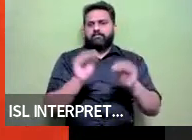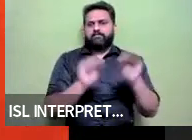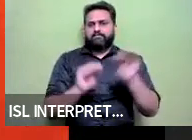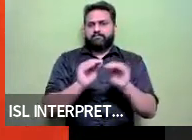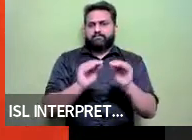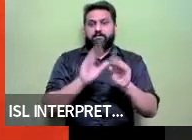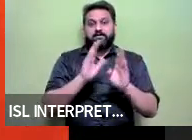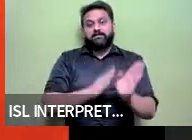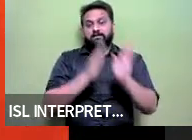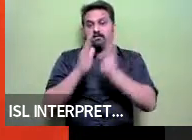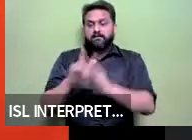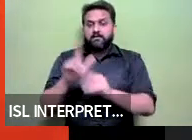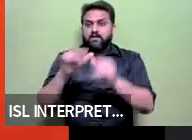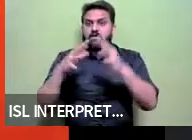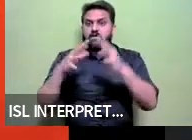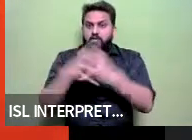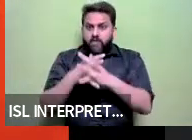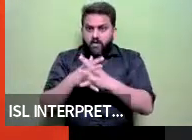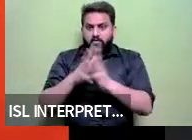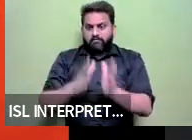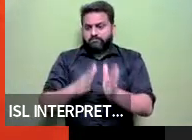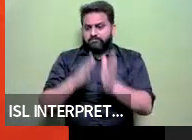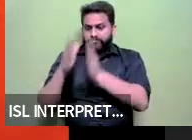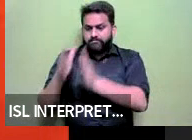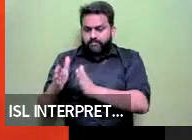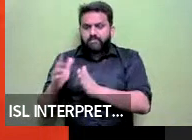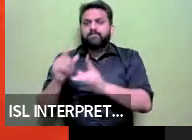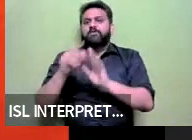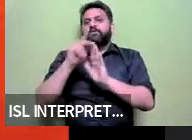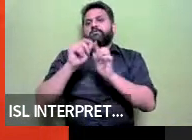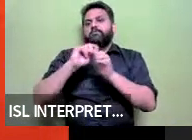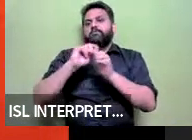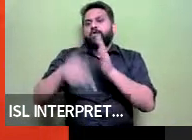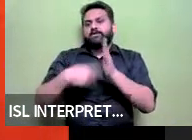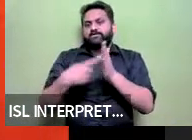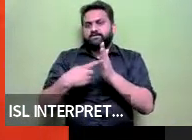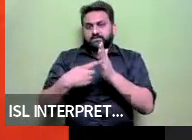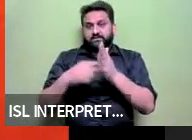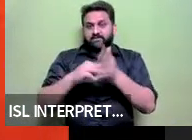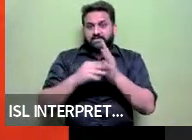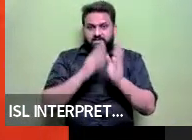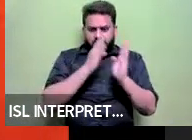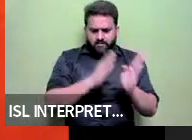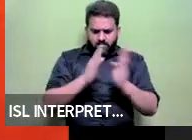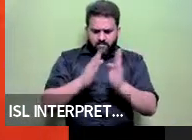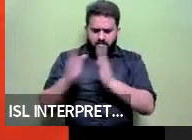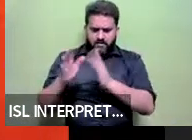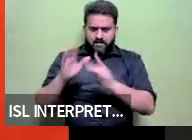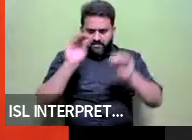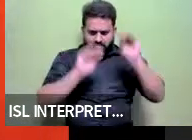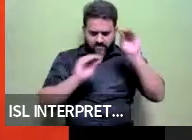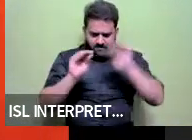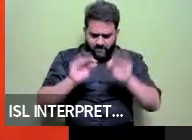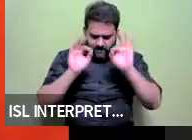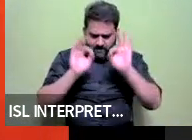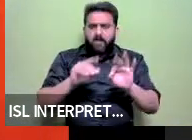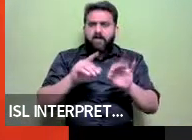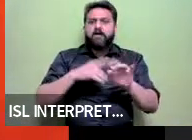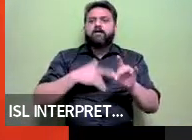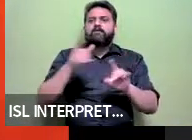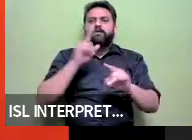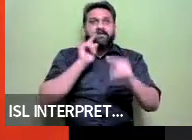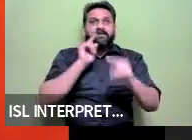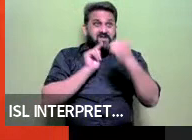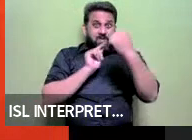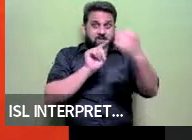policy. So this is a 3-layer argument which you will be presenting. And if you look at that and if you execute it, you will find that your